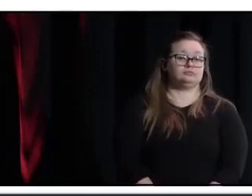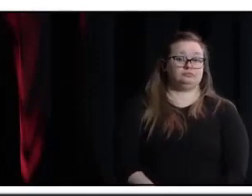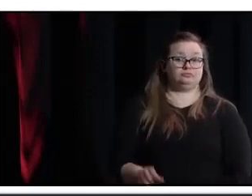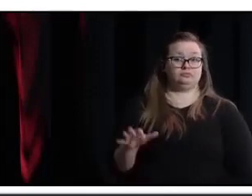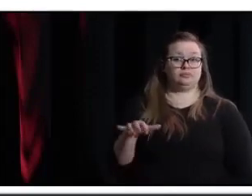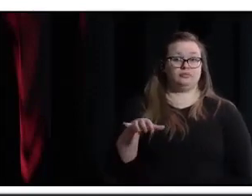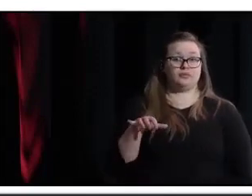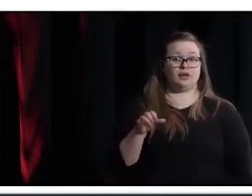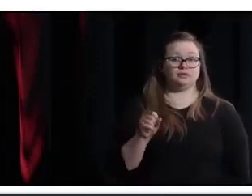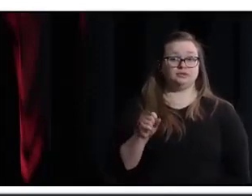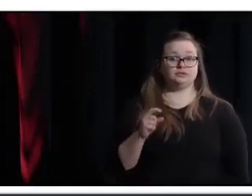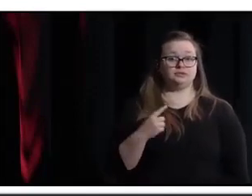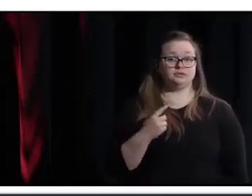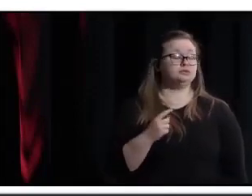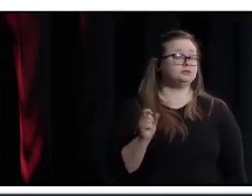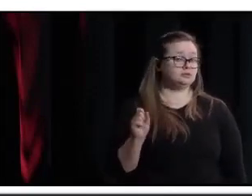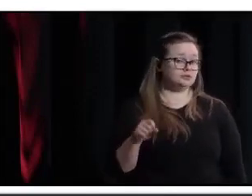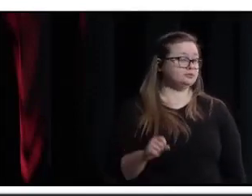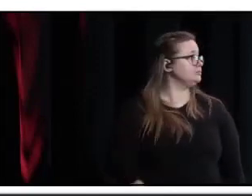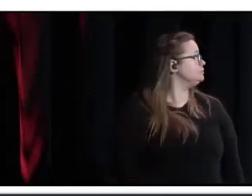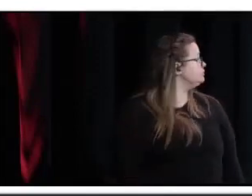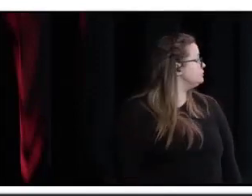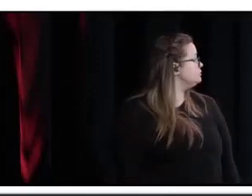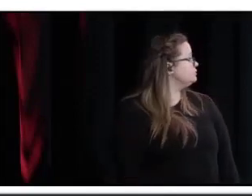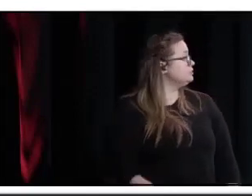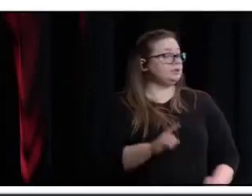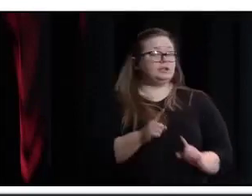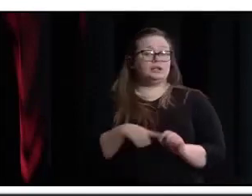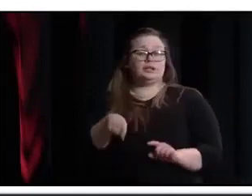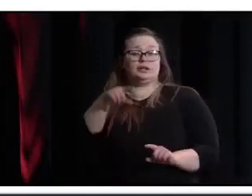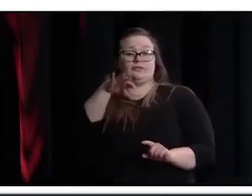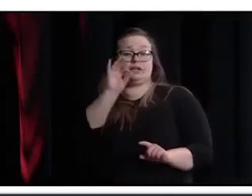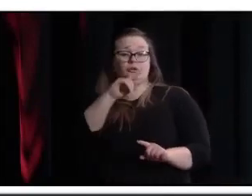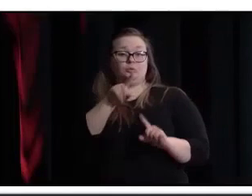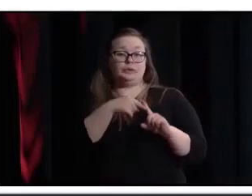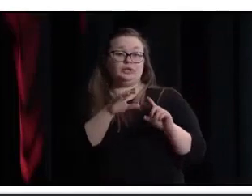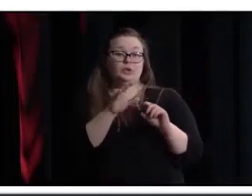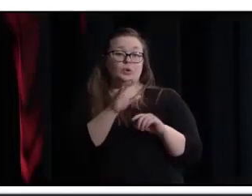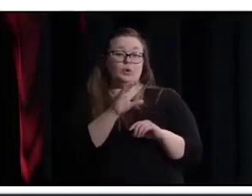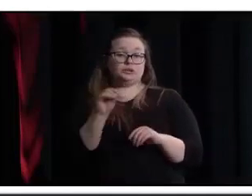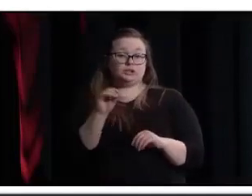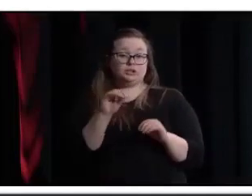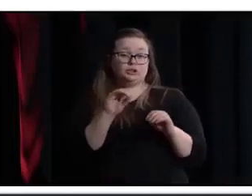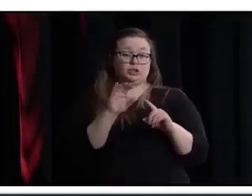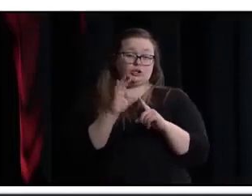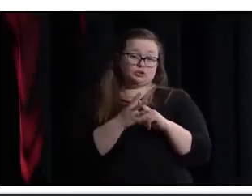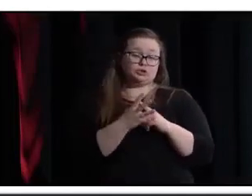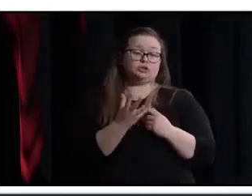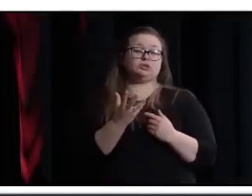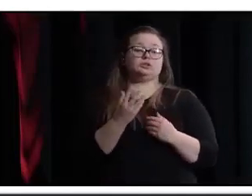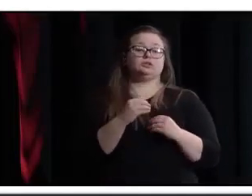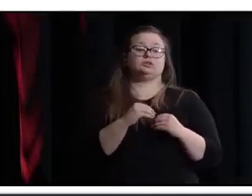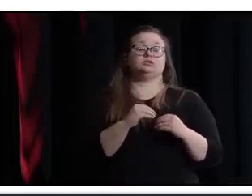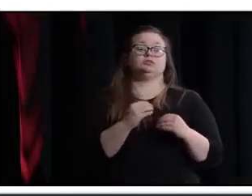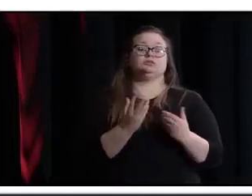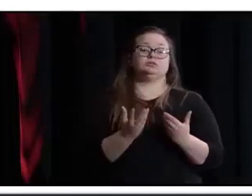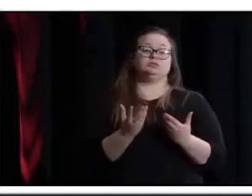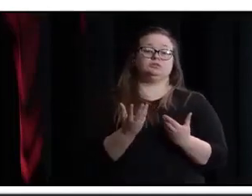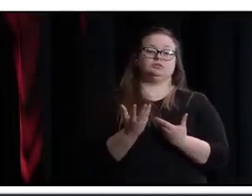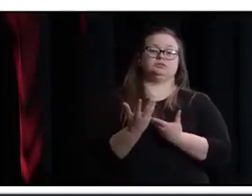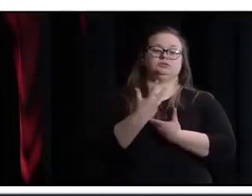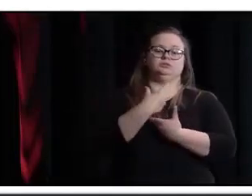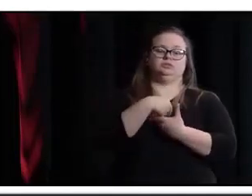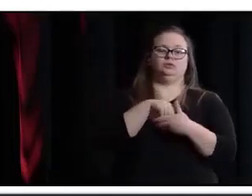Absolutely. They found that when an organizational culture embodies goals and values, it